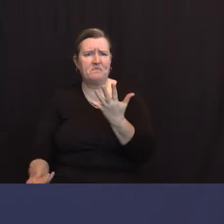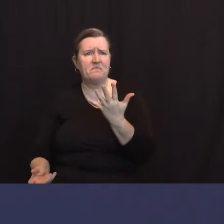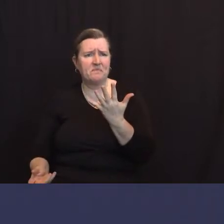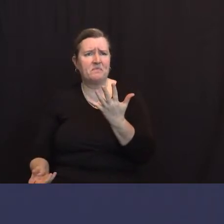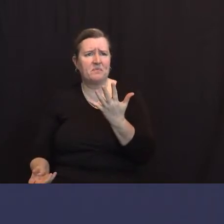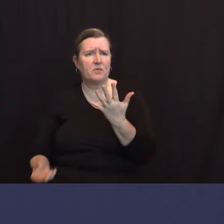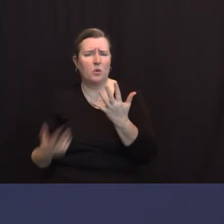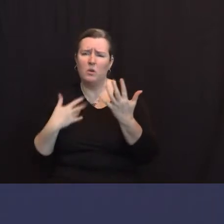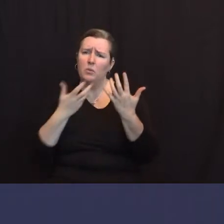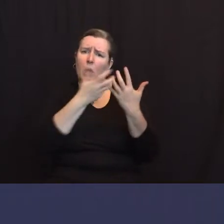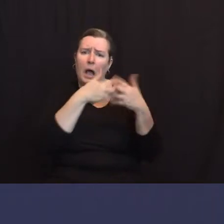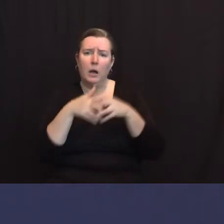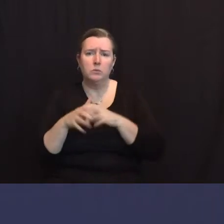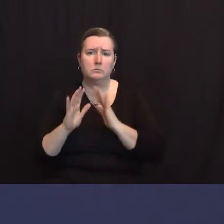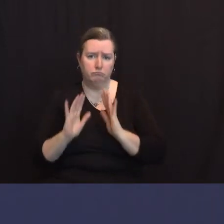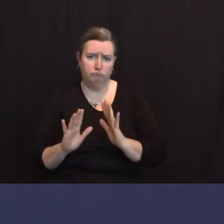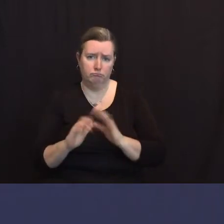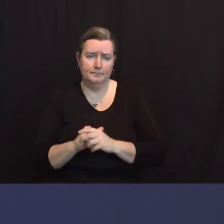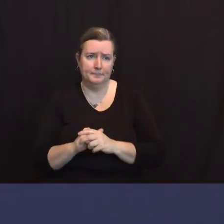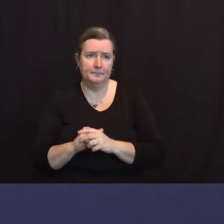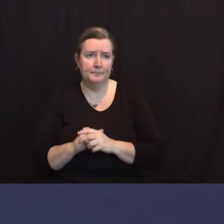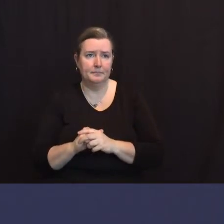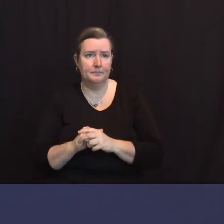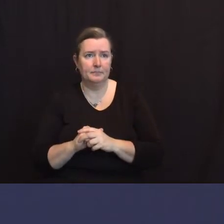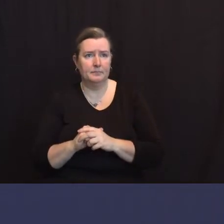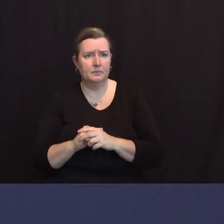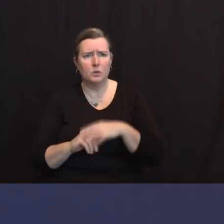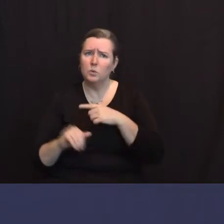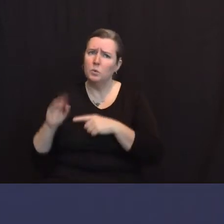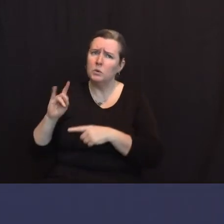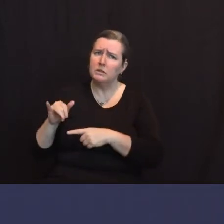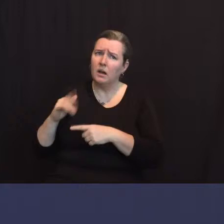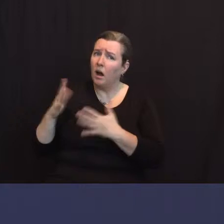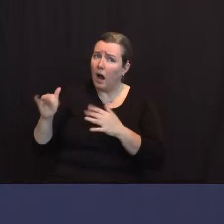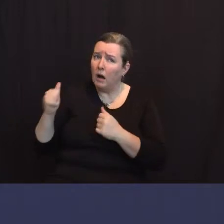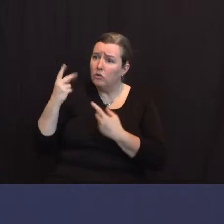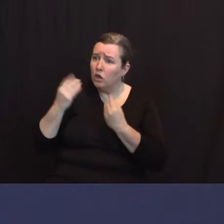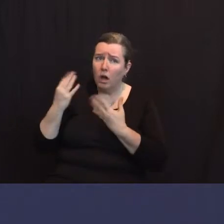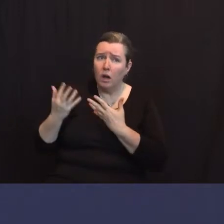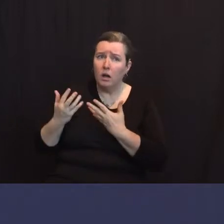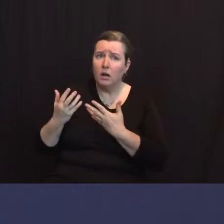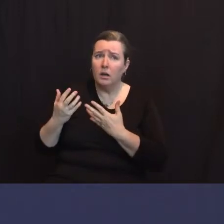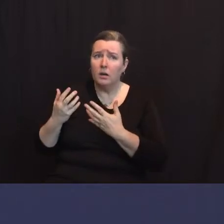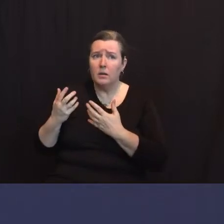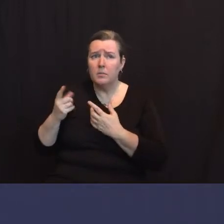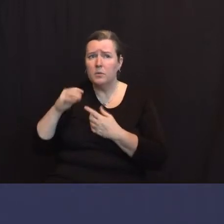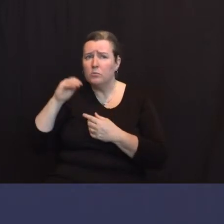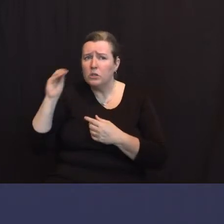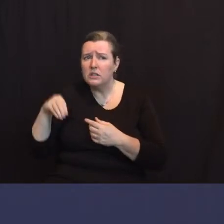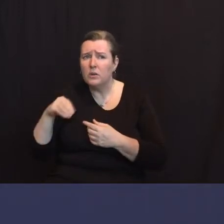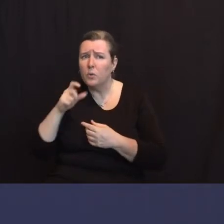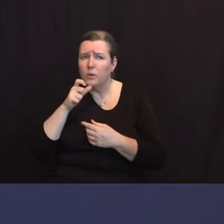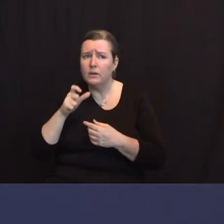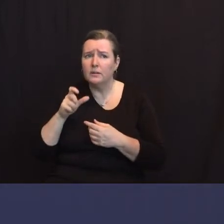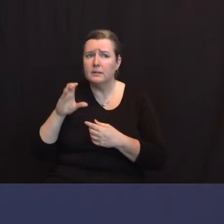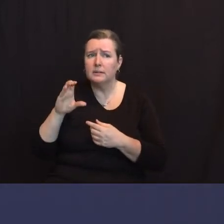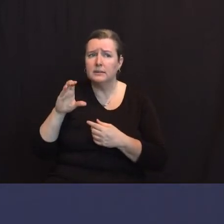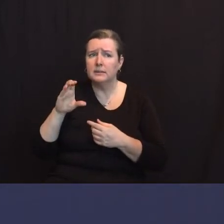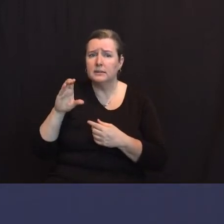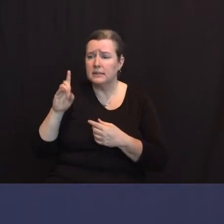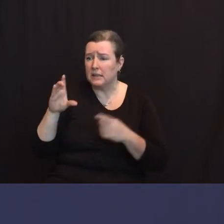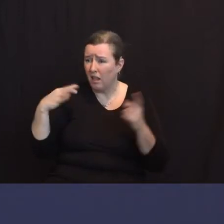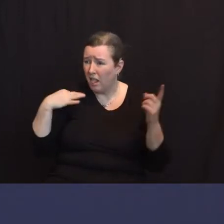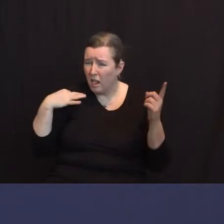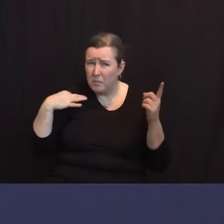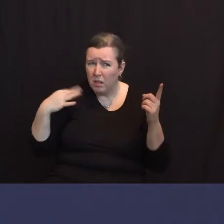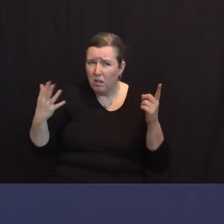any thoughts on what percentage, when you add up all the folks who are CDC eligible, we might be getting to, and any more comment